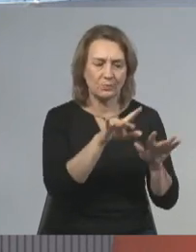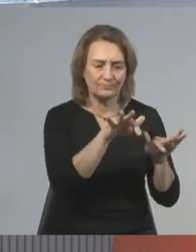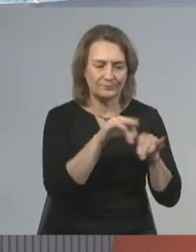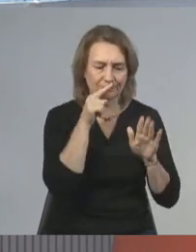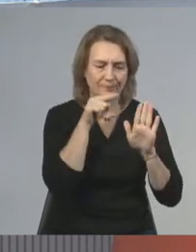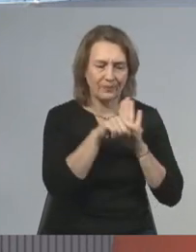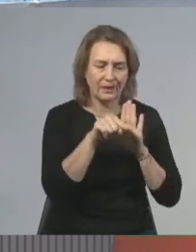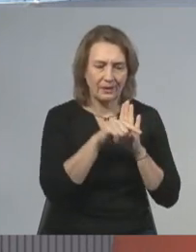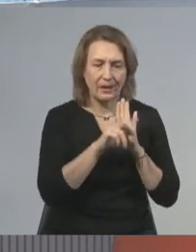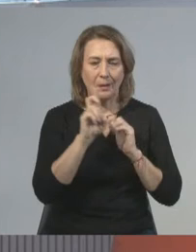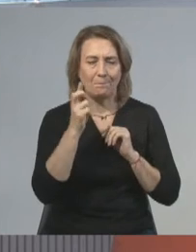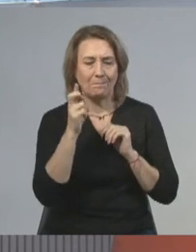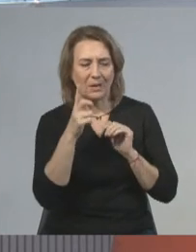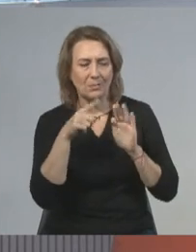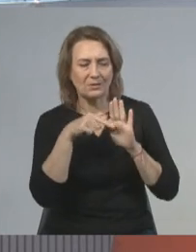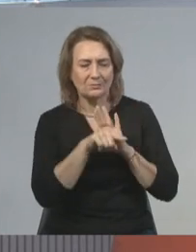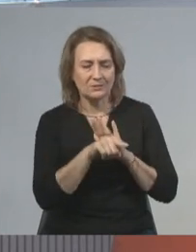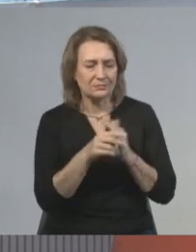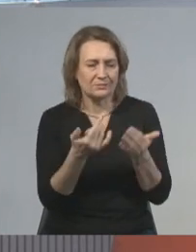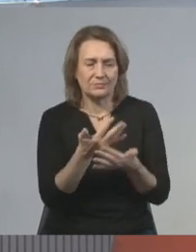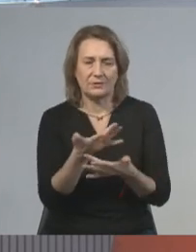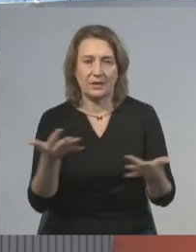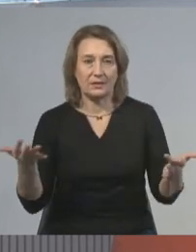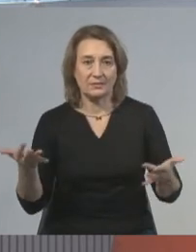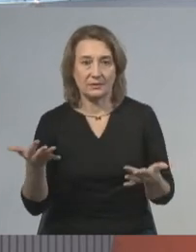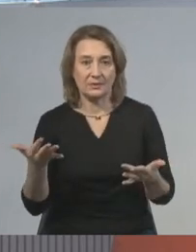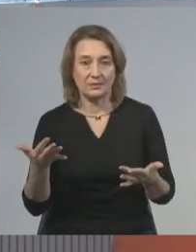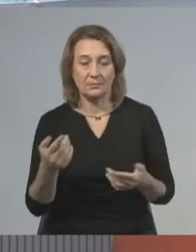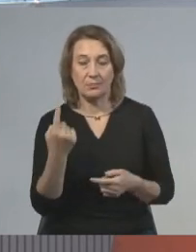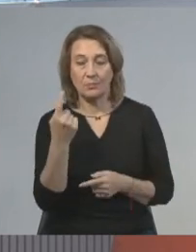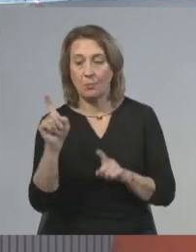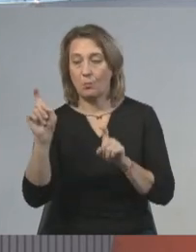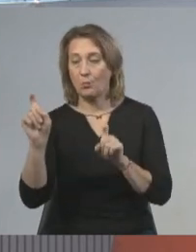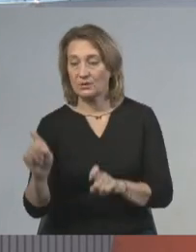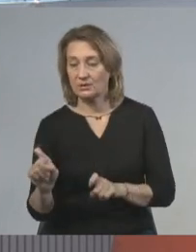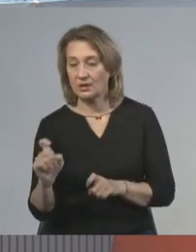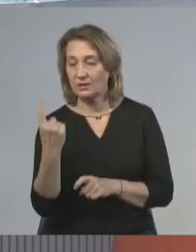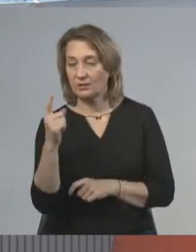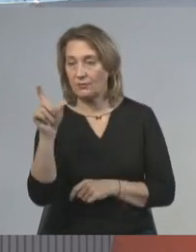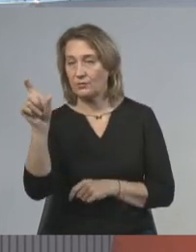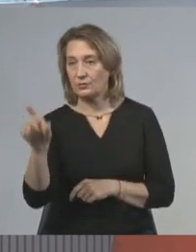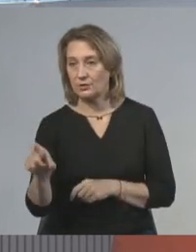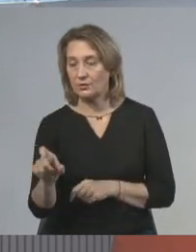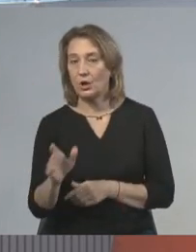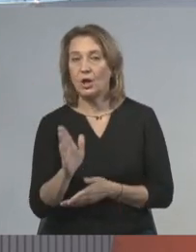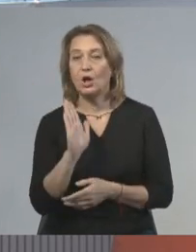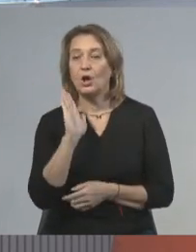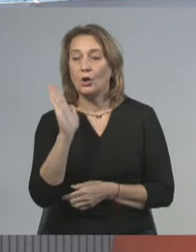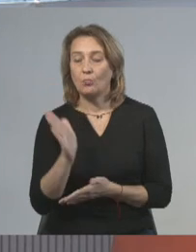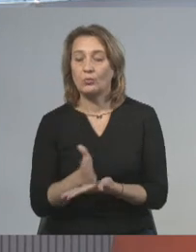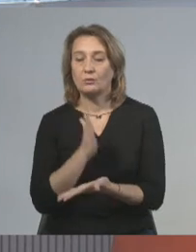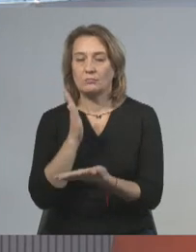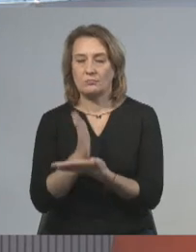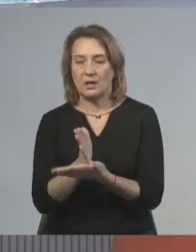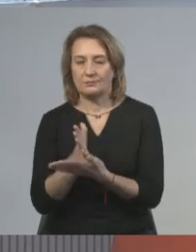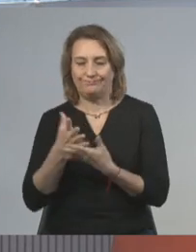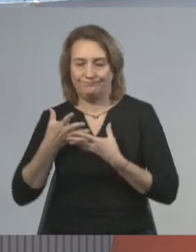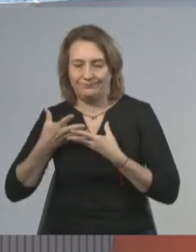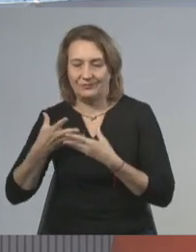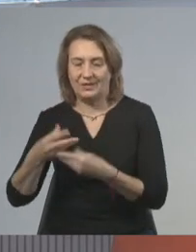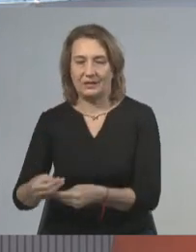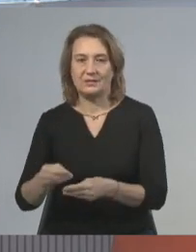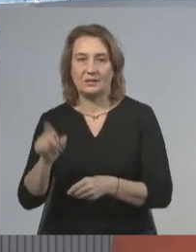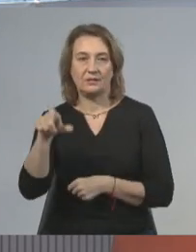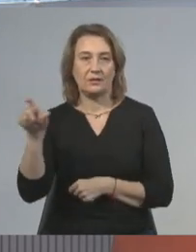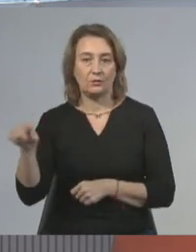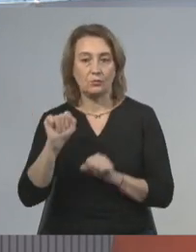is held for example in in a place in a settlement there might be a big owner or